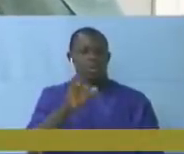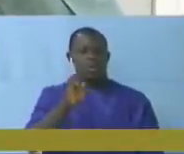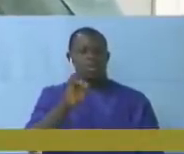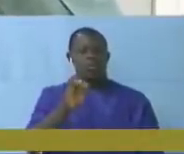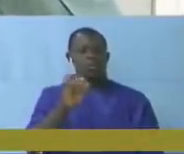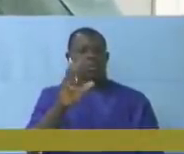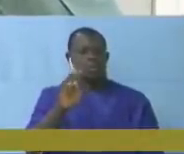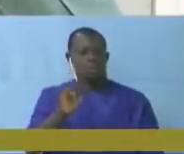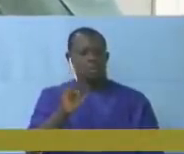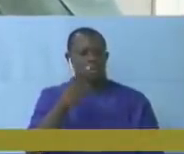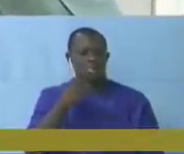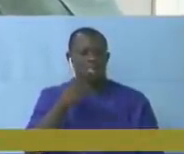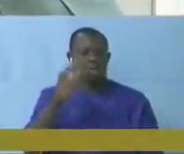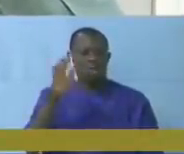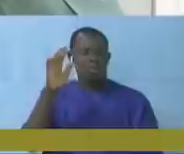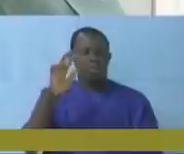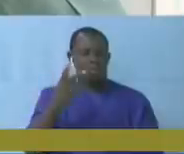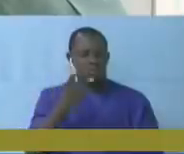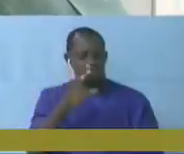Do swear that.